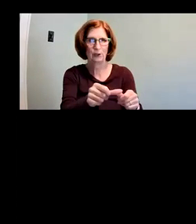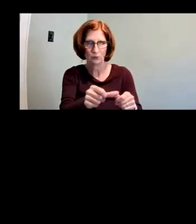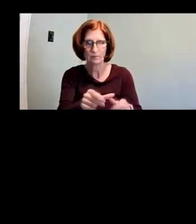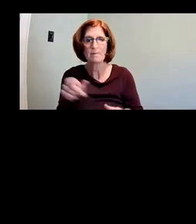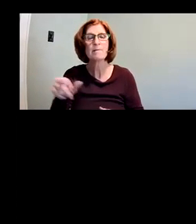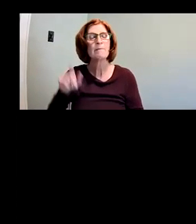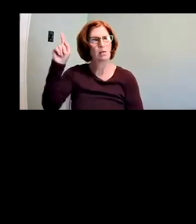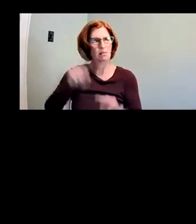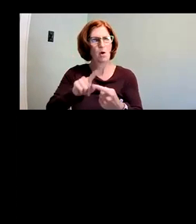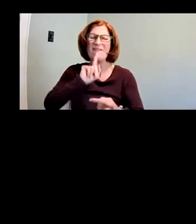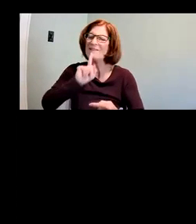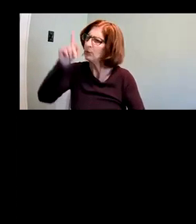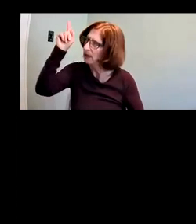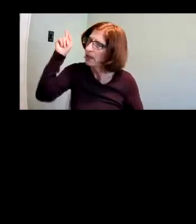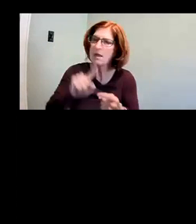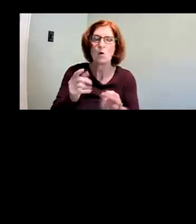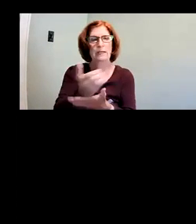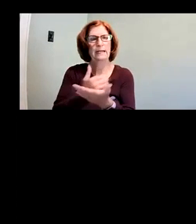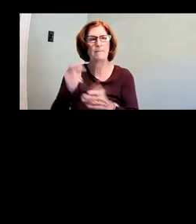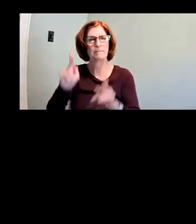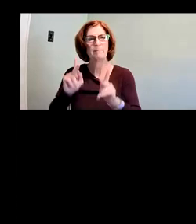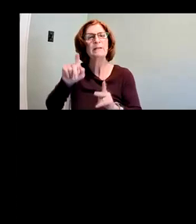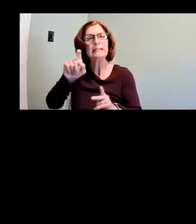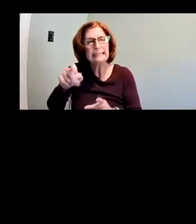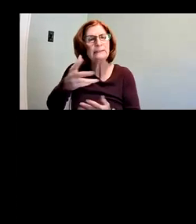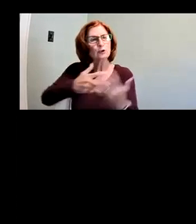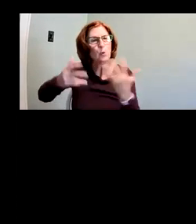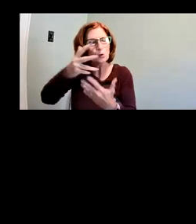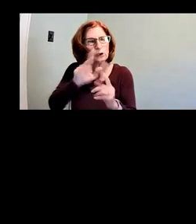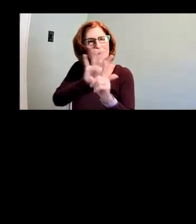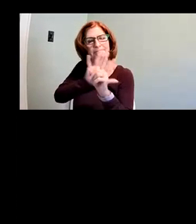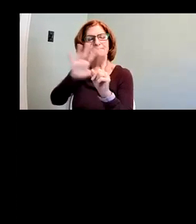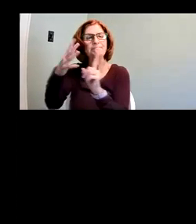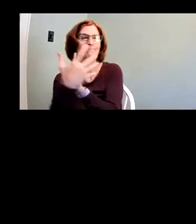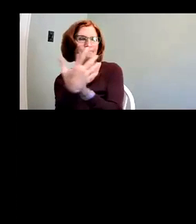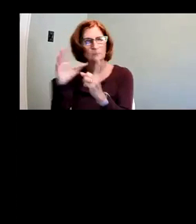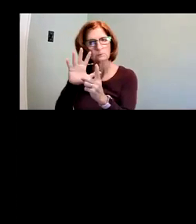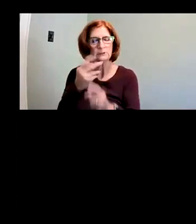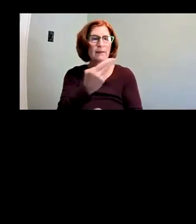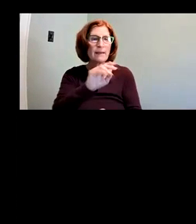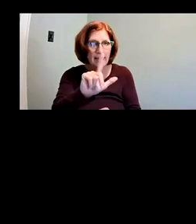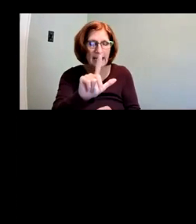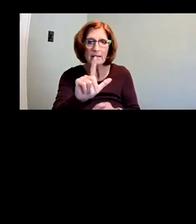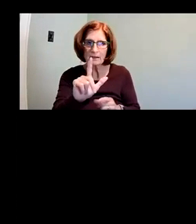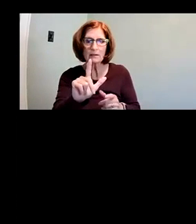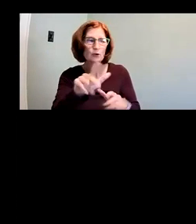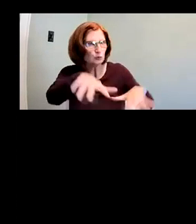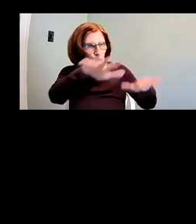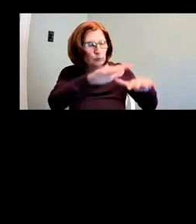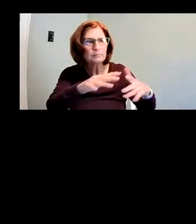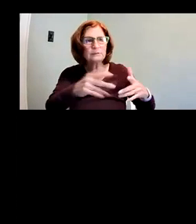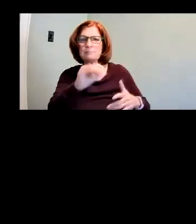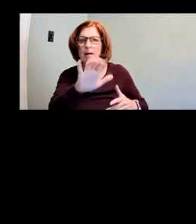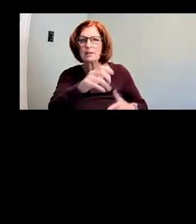and very low income individuals need social wraparounds, health infrastructure, public